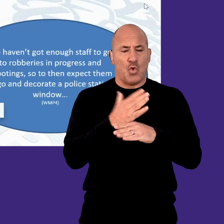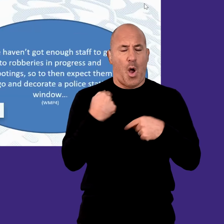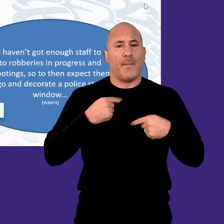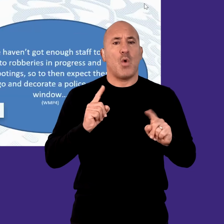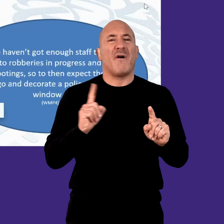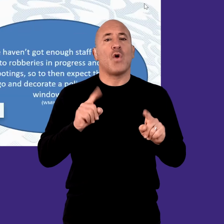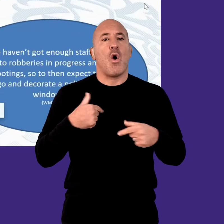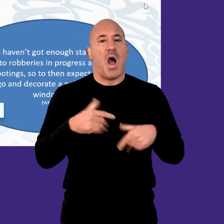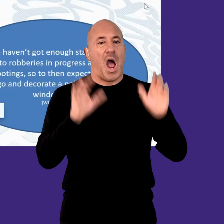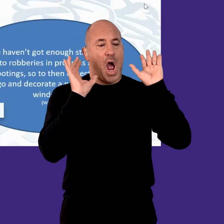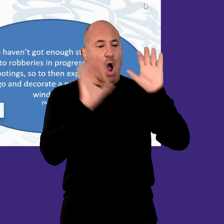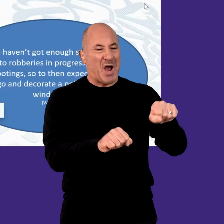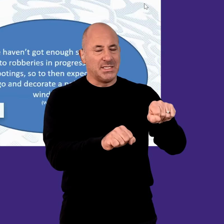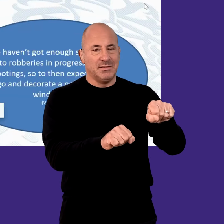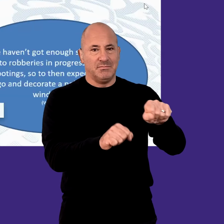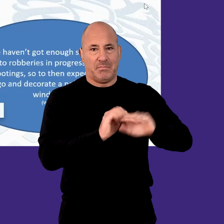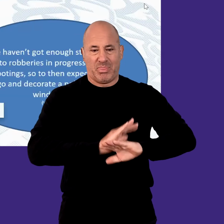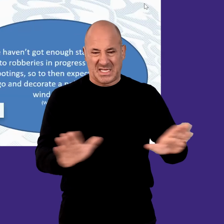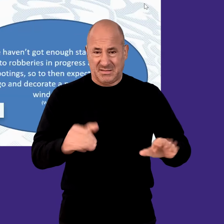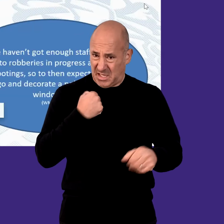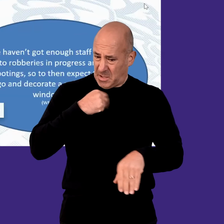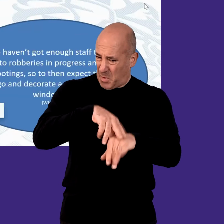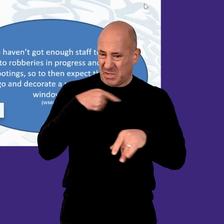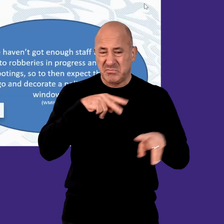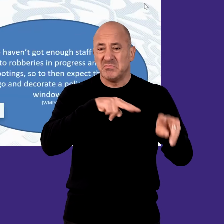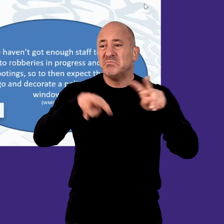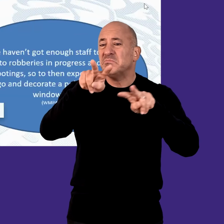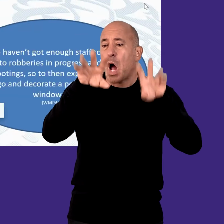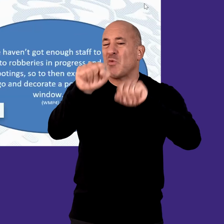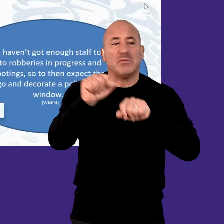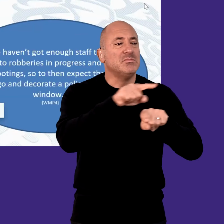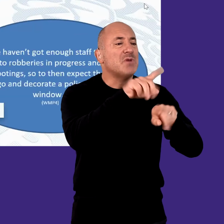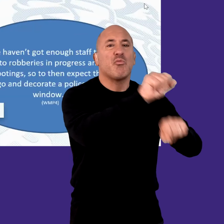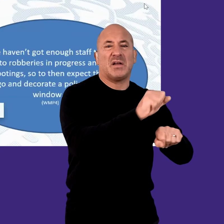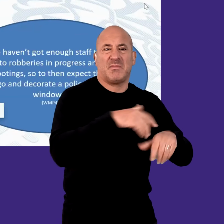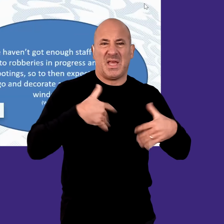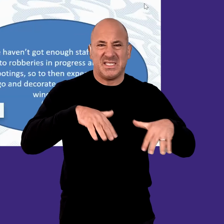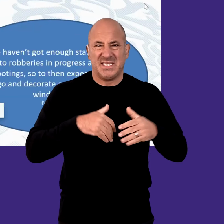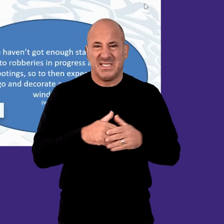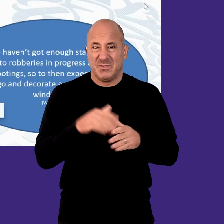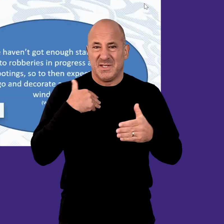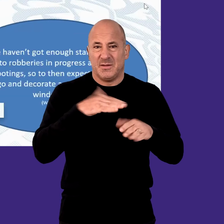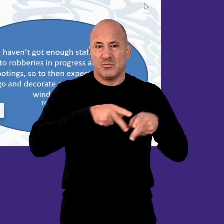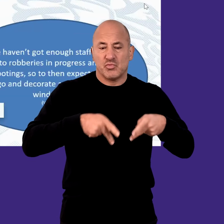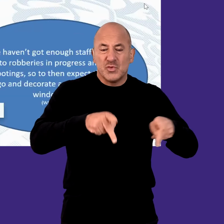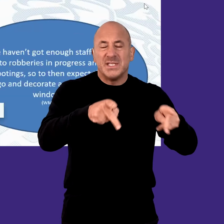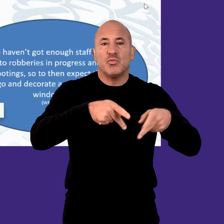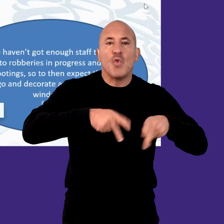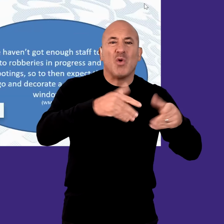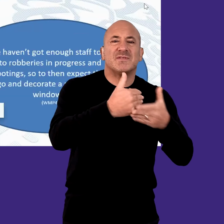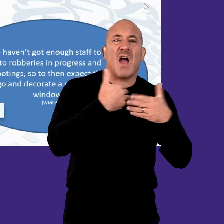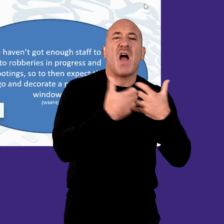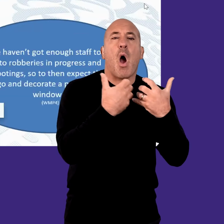of engagement approach, and some officers kind of see their job as, we are here to arrest people, and that's how we police. We keep people safe by taking